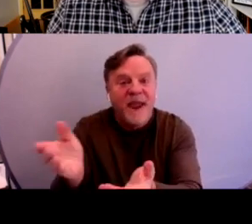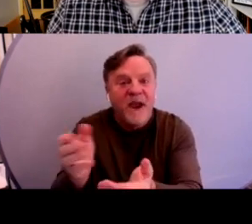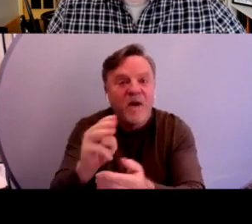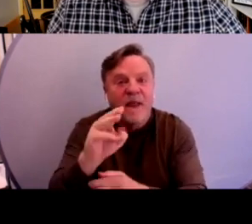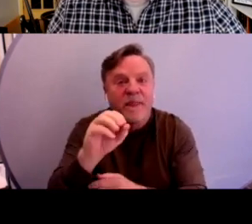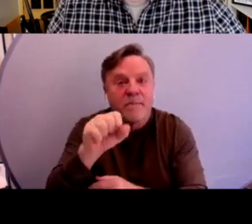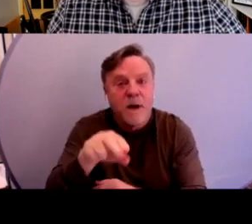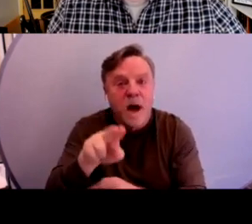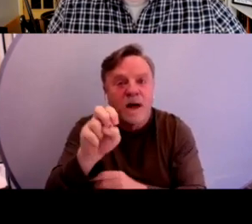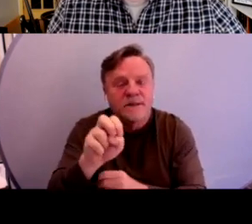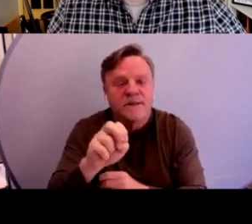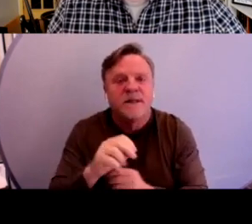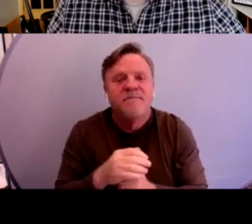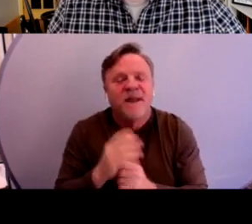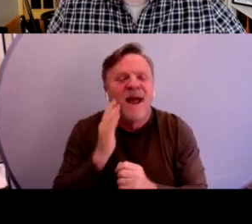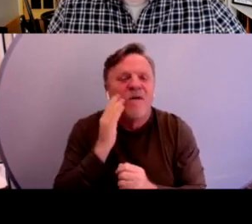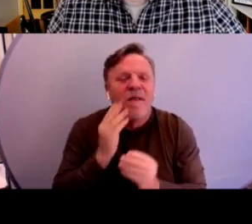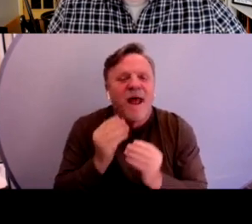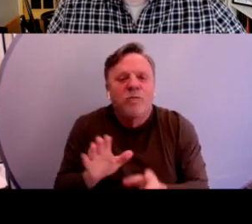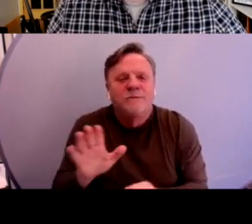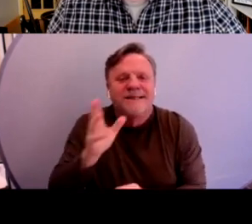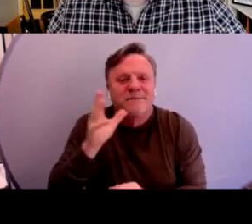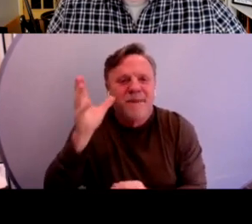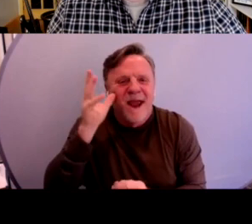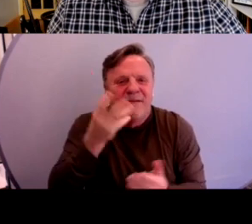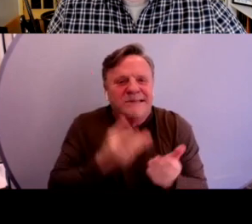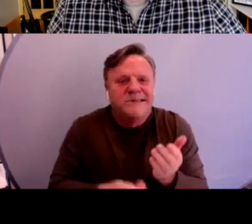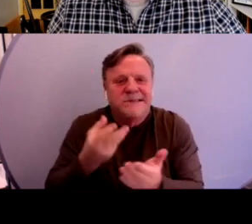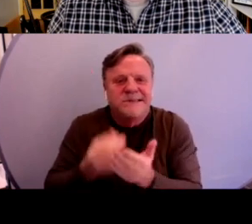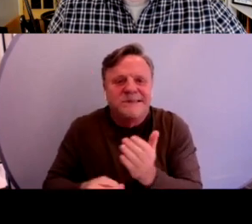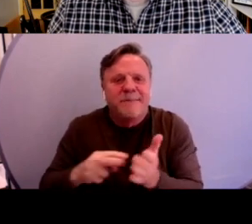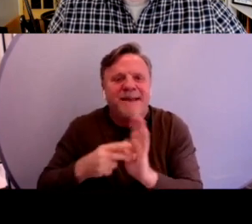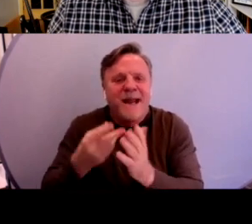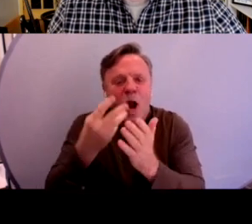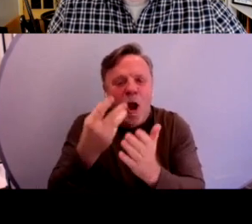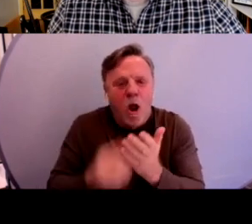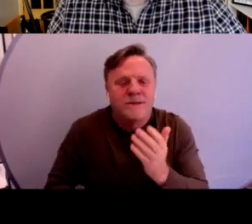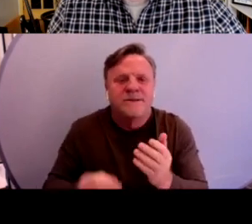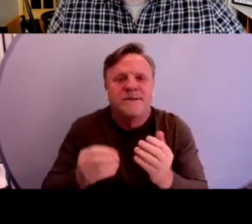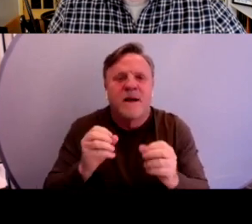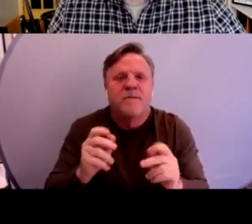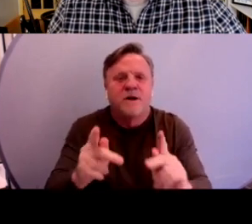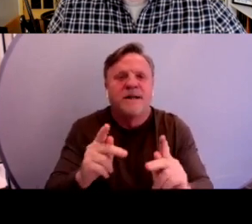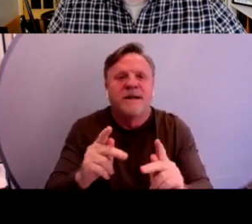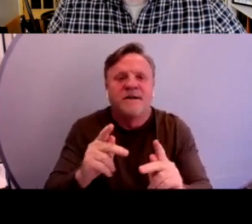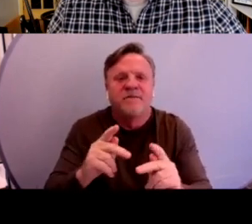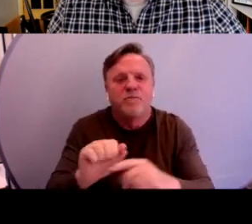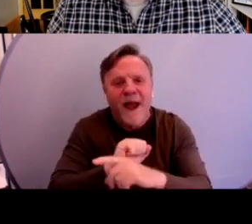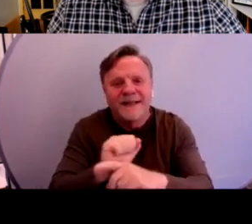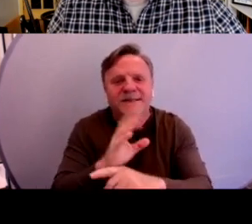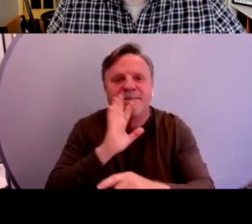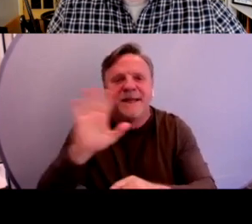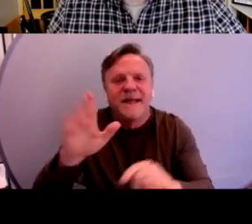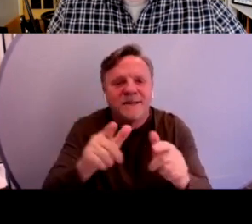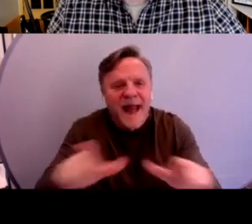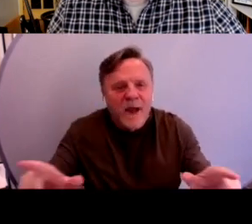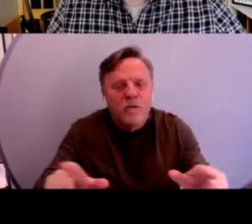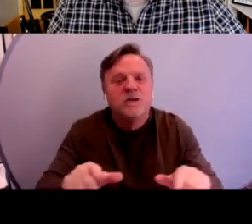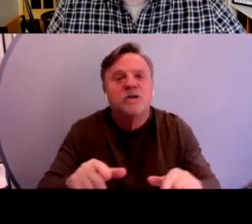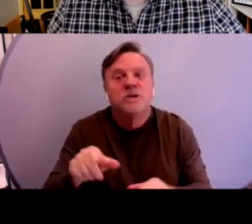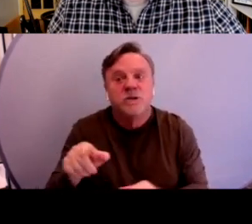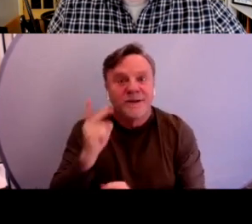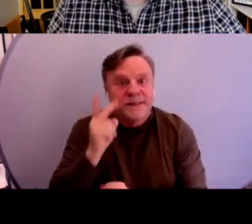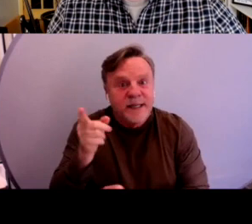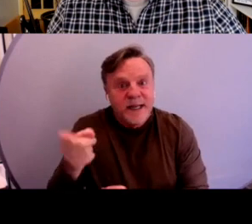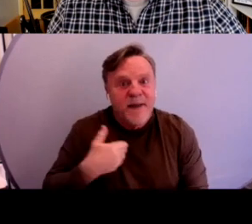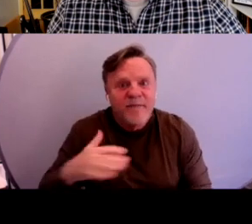that losing his parents has meant that he's lost the opportunity to practice speaking his language. And so to see him have